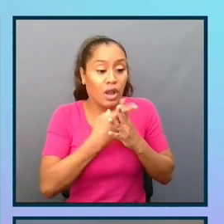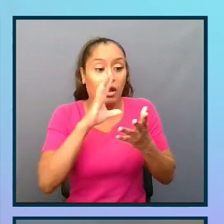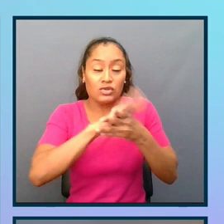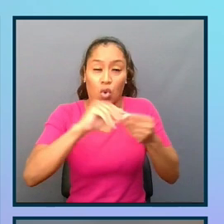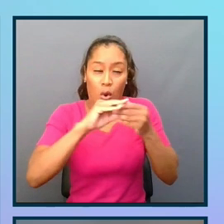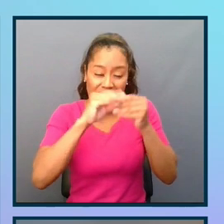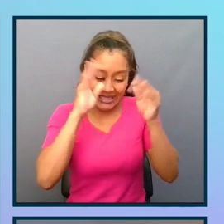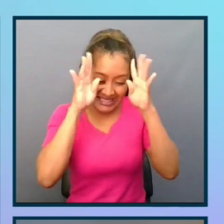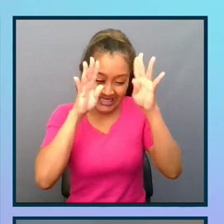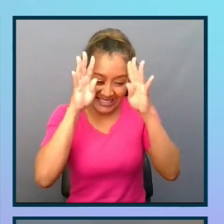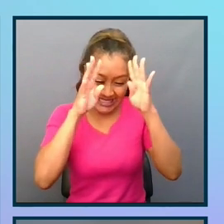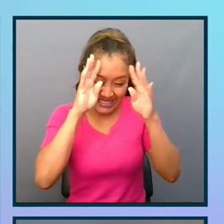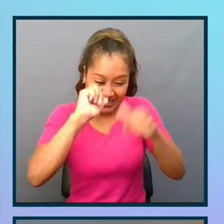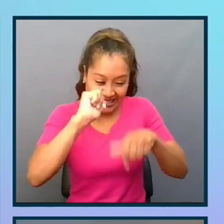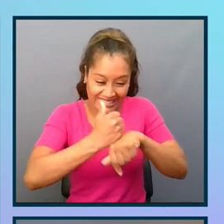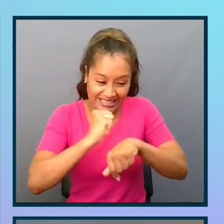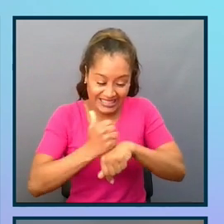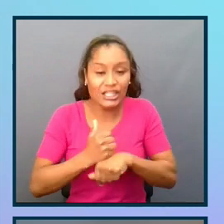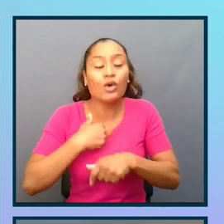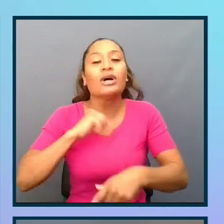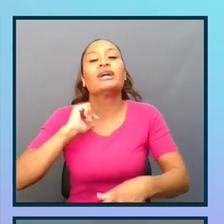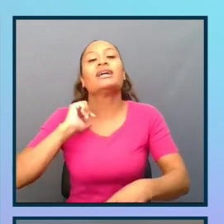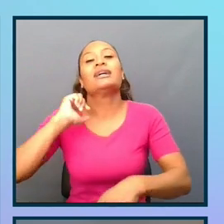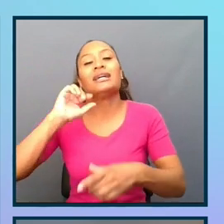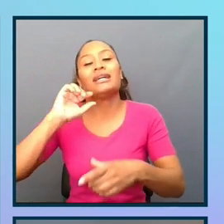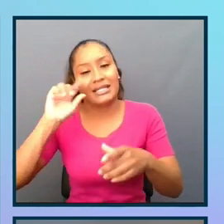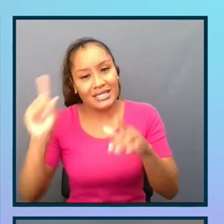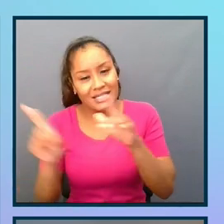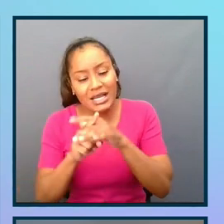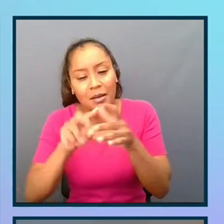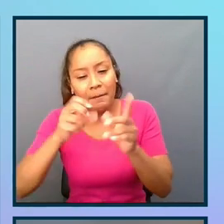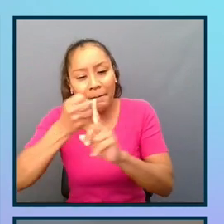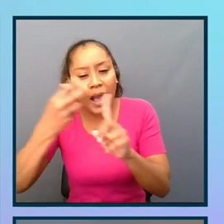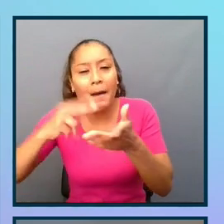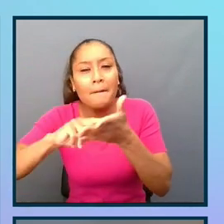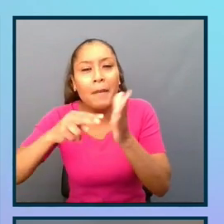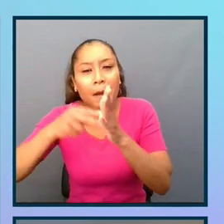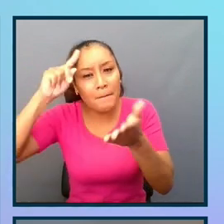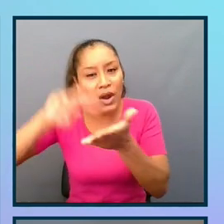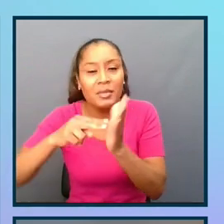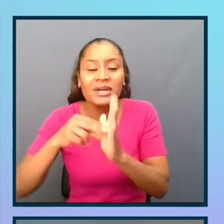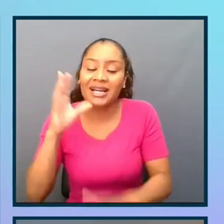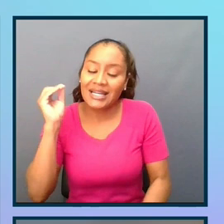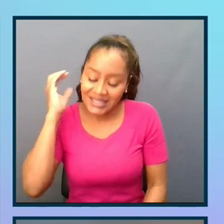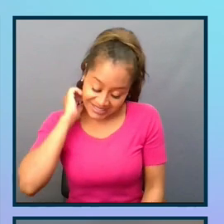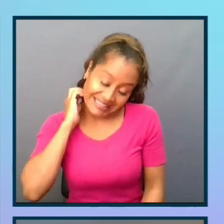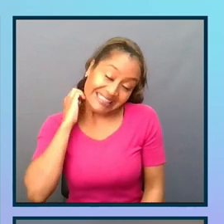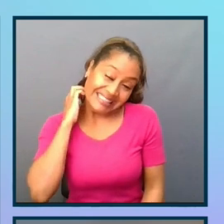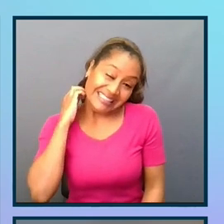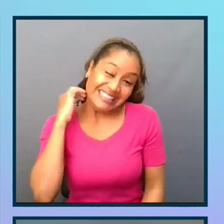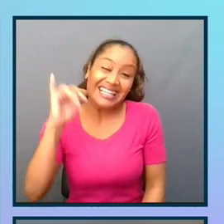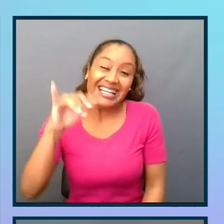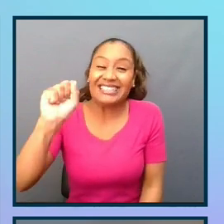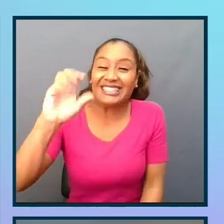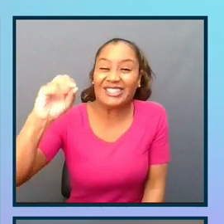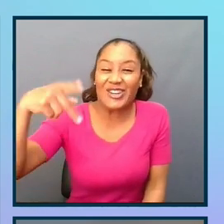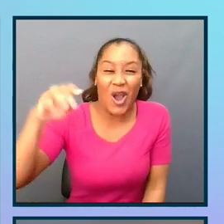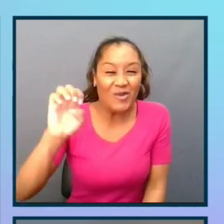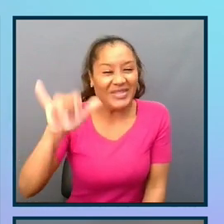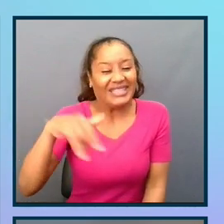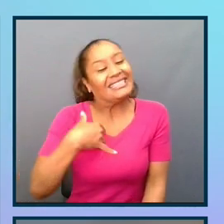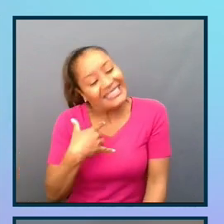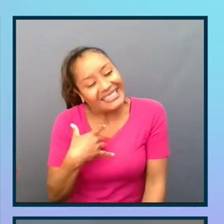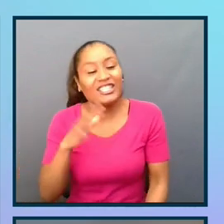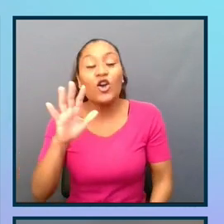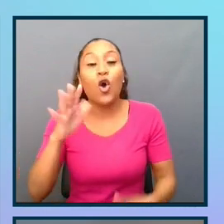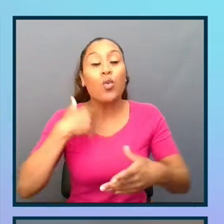to initially define purpose, and this helped us to reduce that dreaded scope creep I talked about earlier. And once the stories